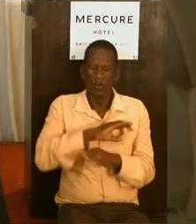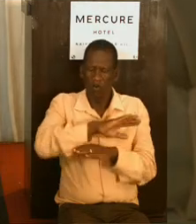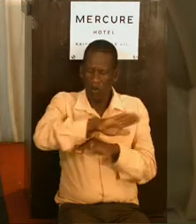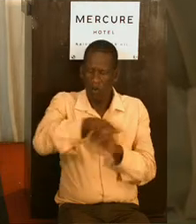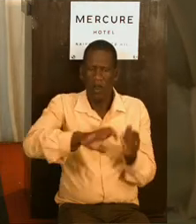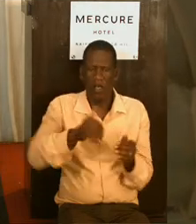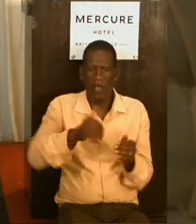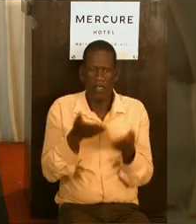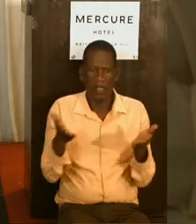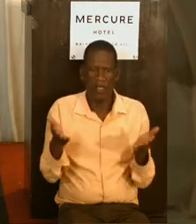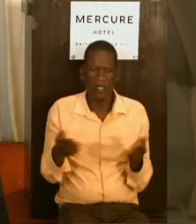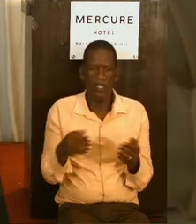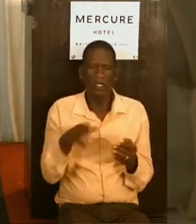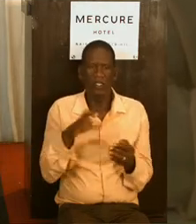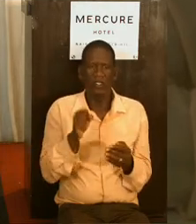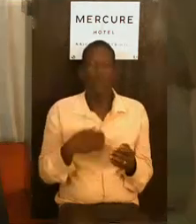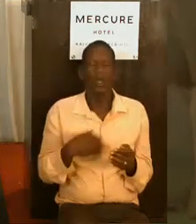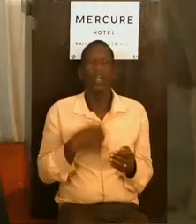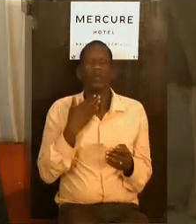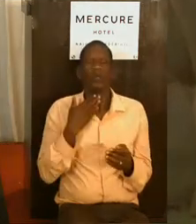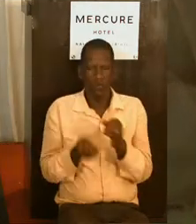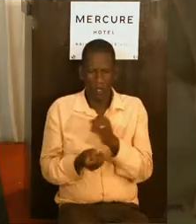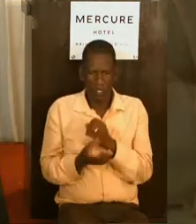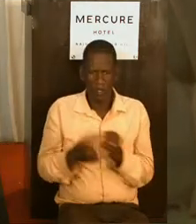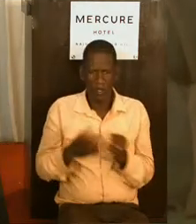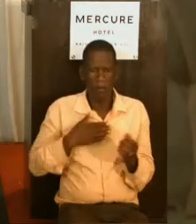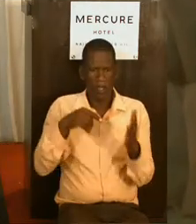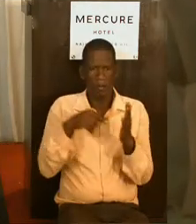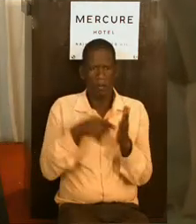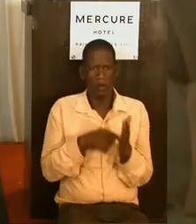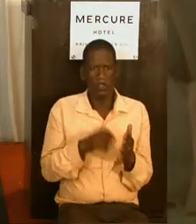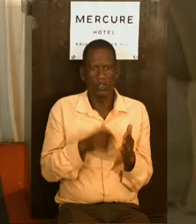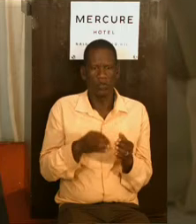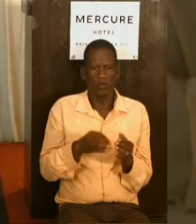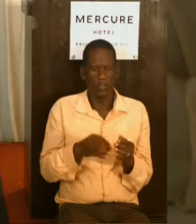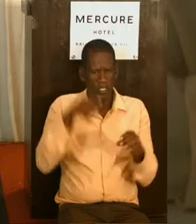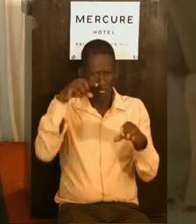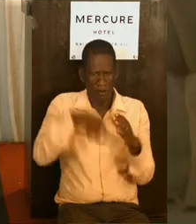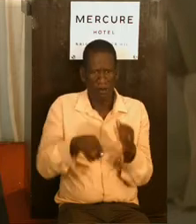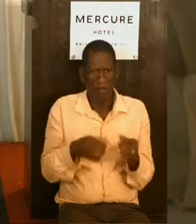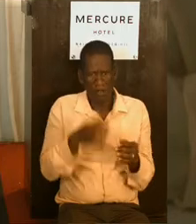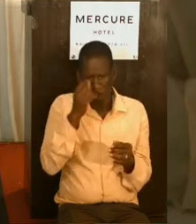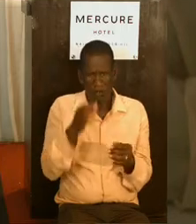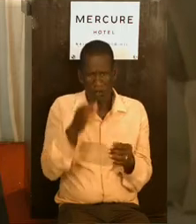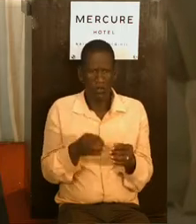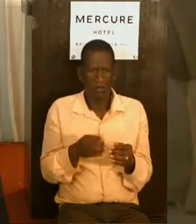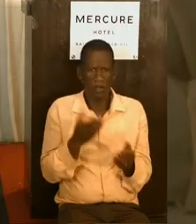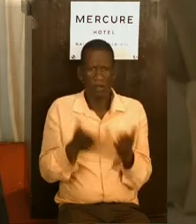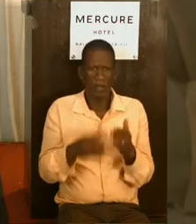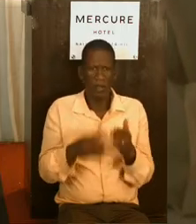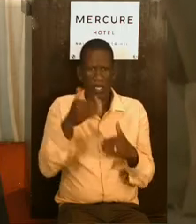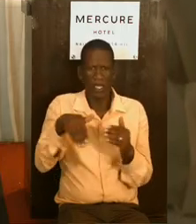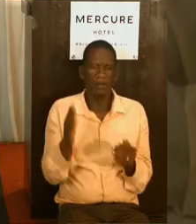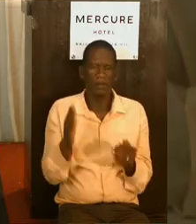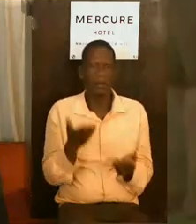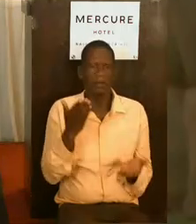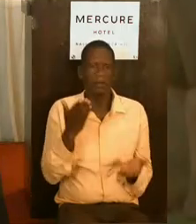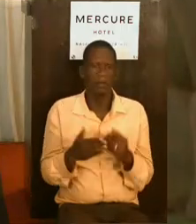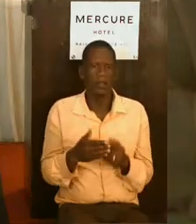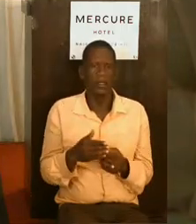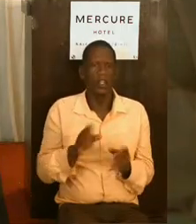other creatures so I won't explain my point more in detail because I may end up maybe